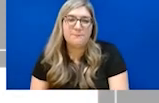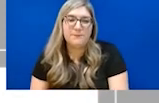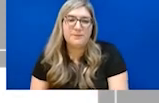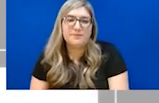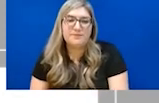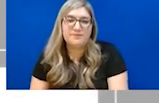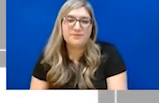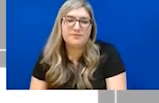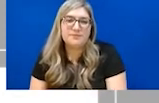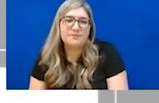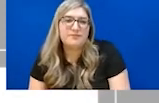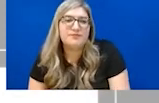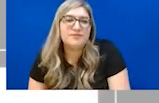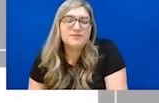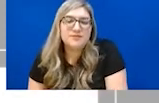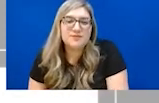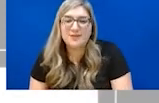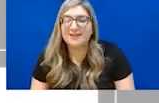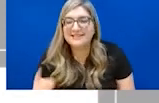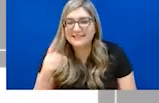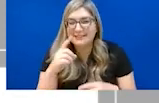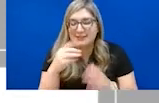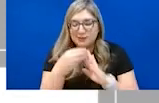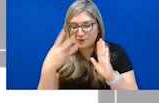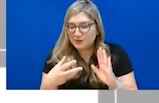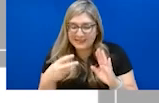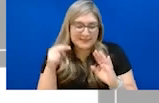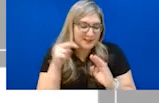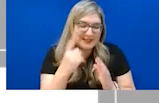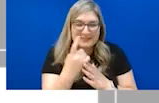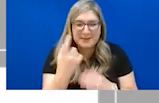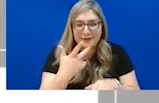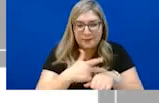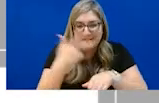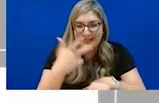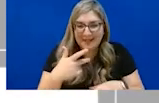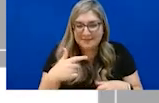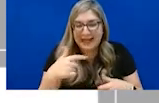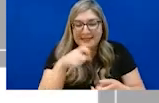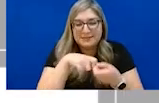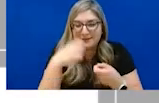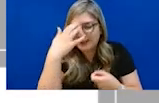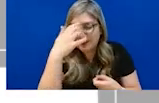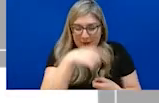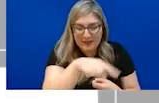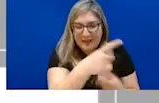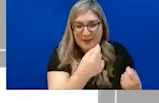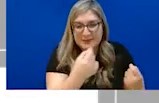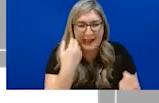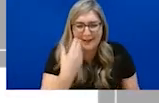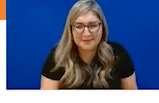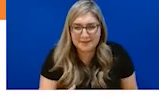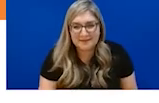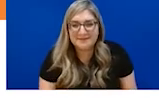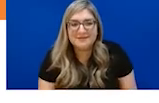class. I don't know what they're doing. They were trying a different address or trying some, I don't know. I don't have all those drilled down details,